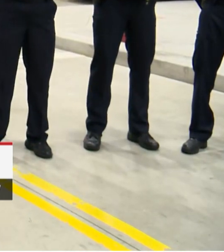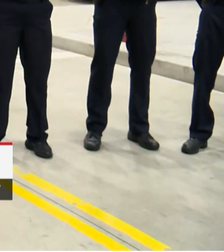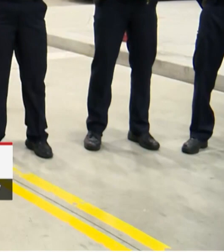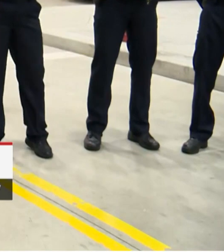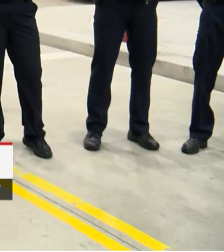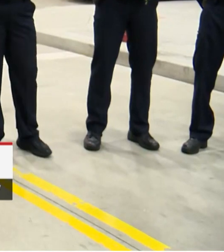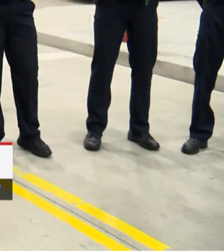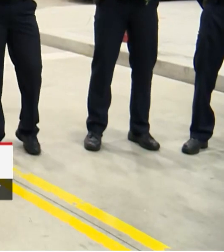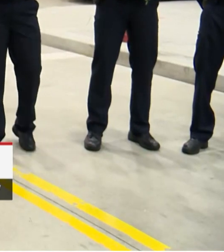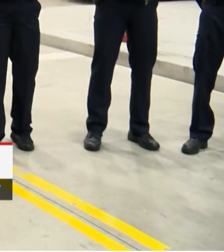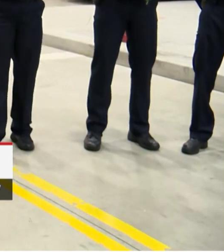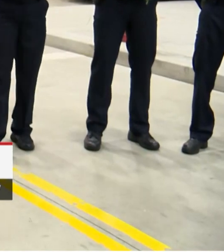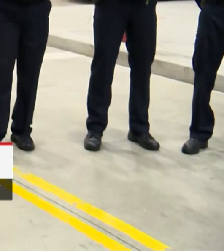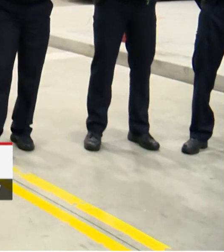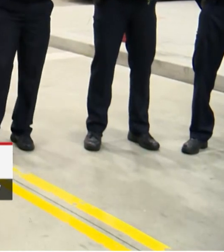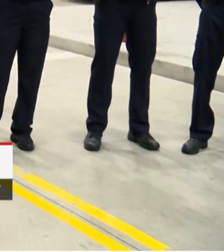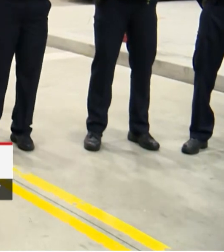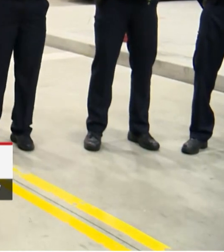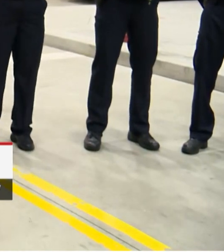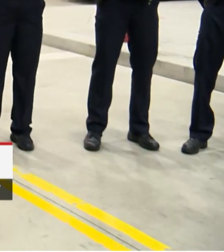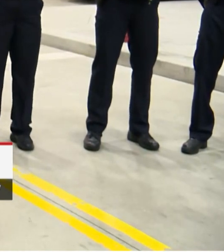appropriately, correctly.